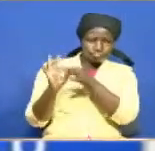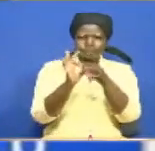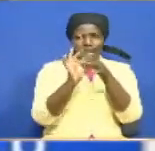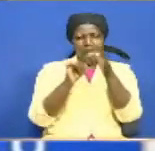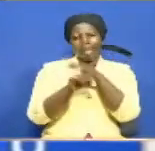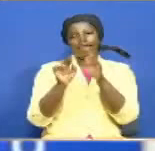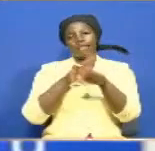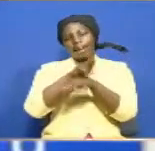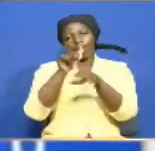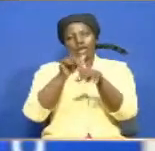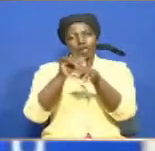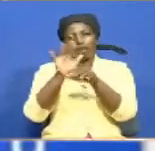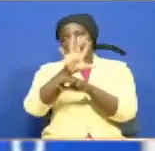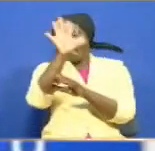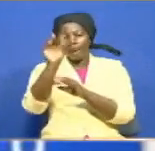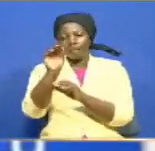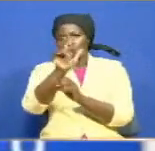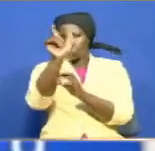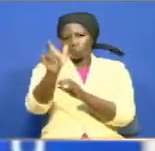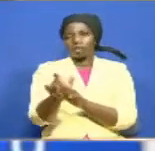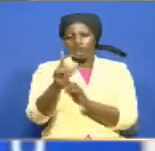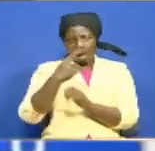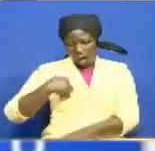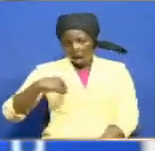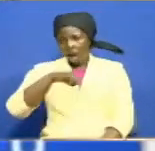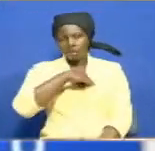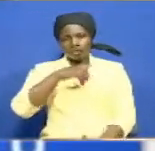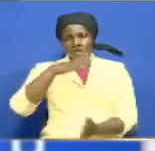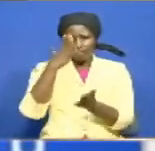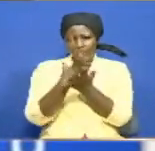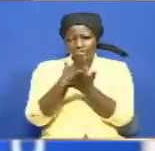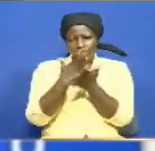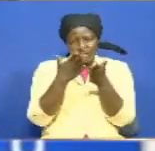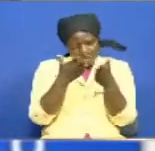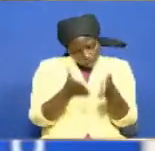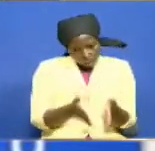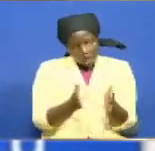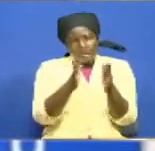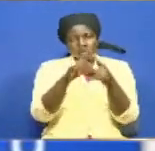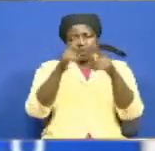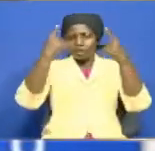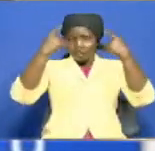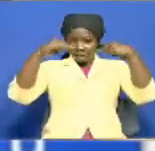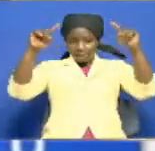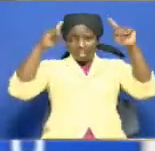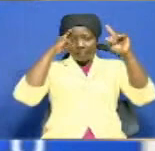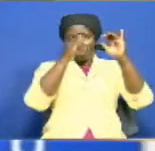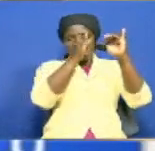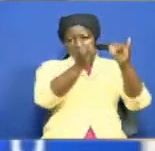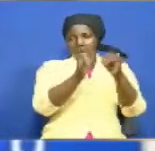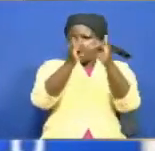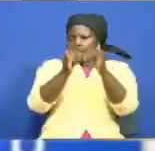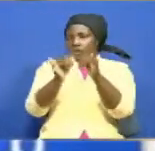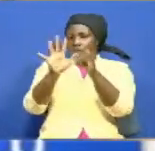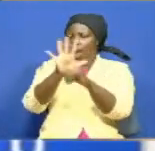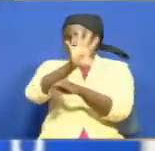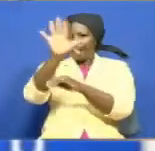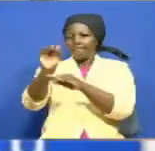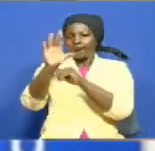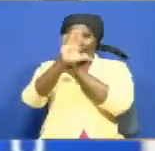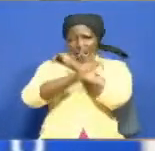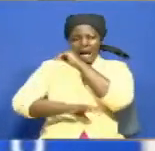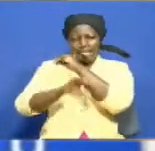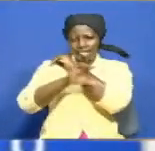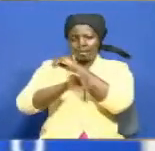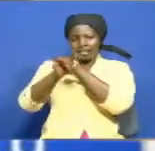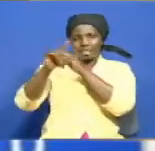continent, we affirm that the path to prosperity for individual African states